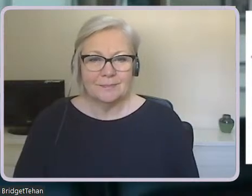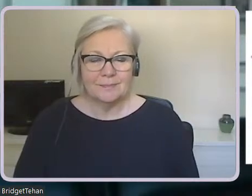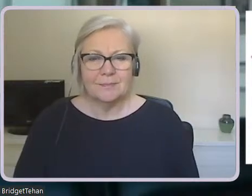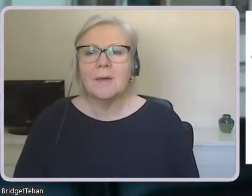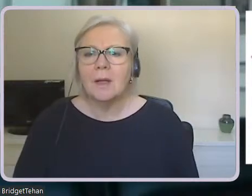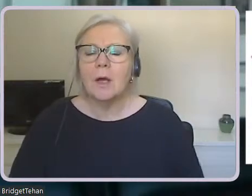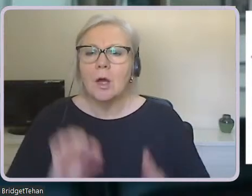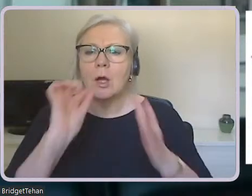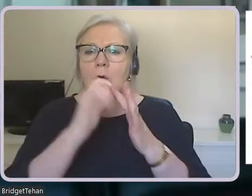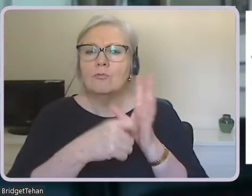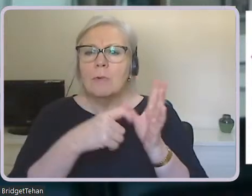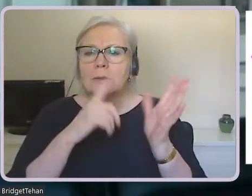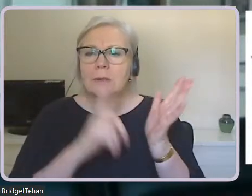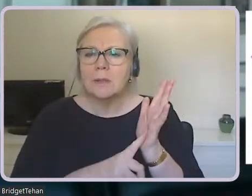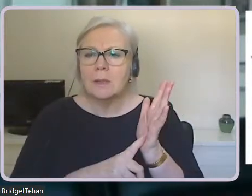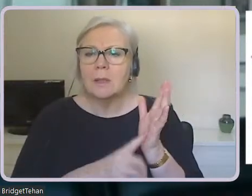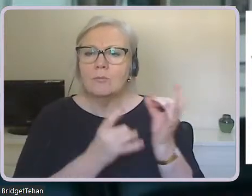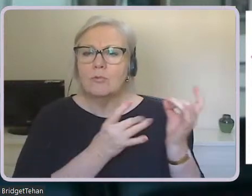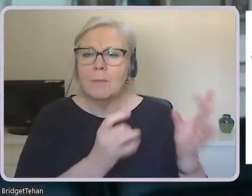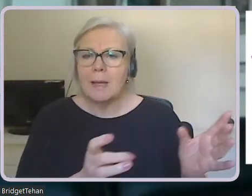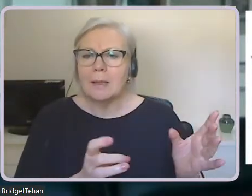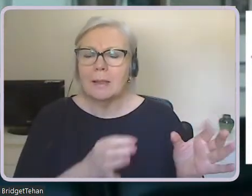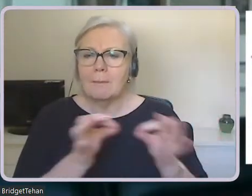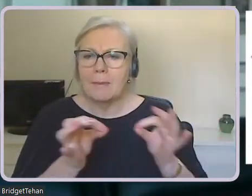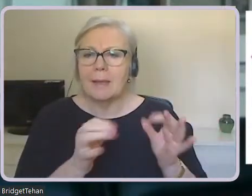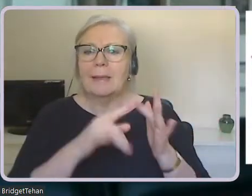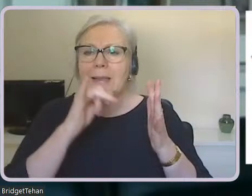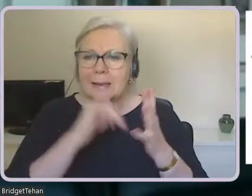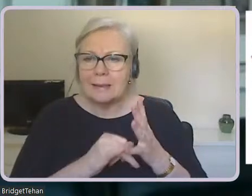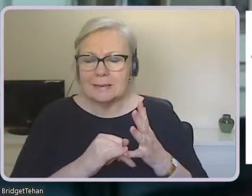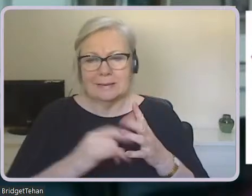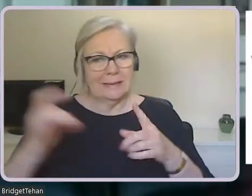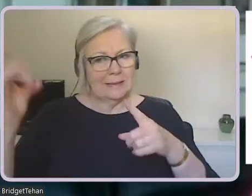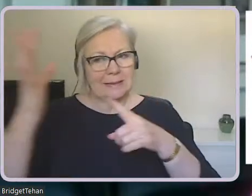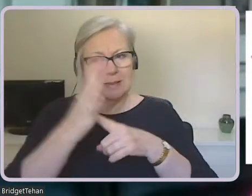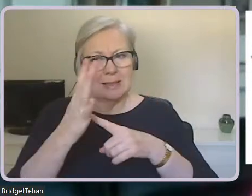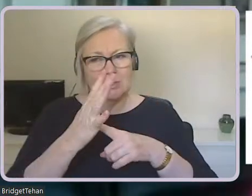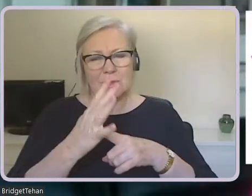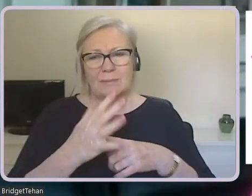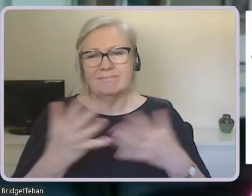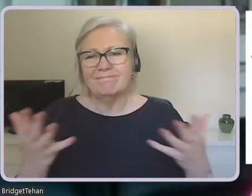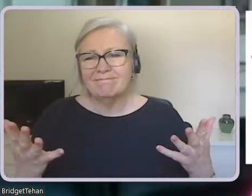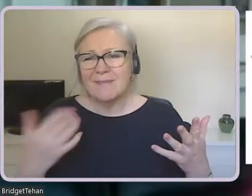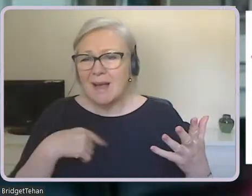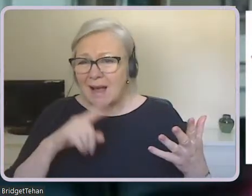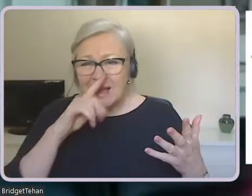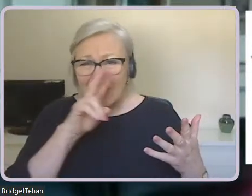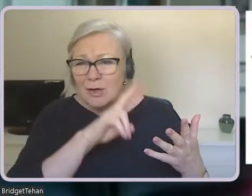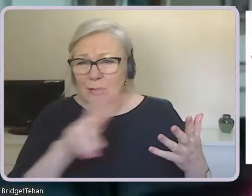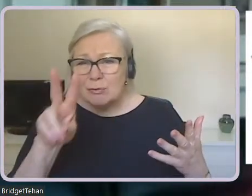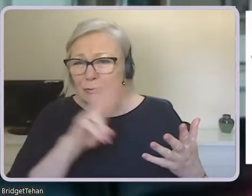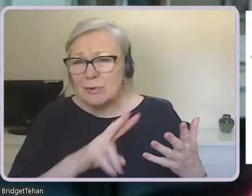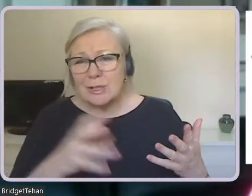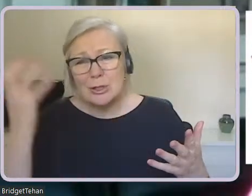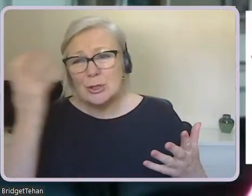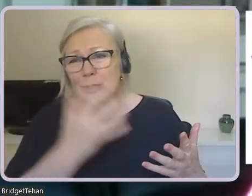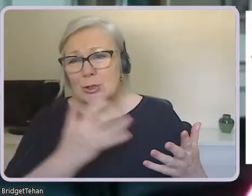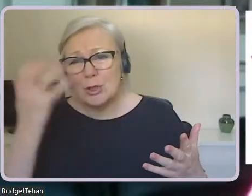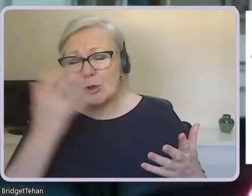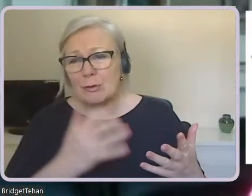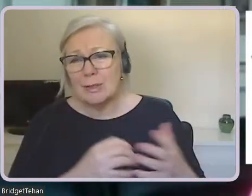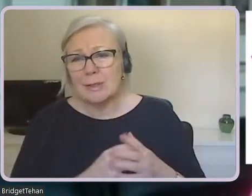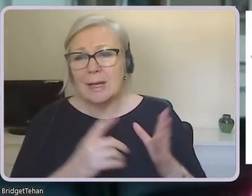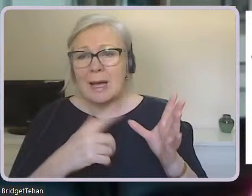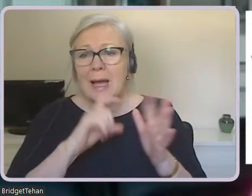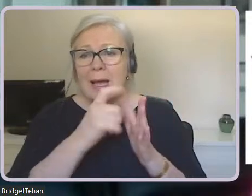Practical preparedness plan is essential. However, I'm sorry, I actually can't read that. I'm going to need somebody to read that out for me. Adrian's